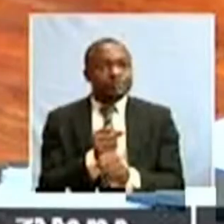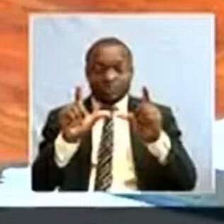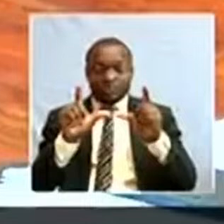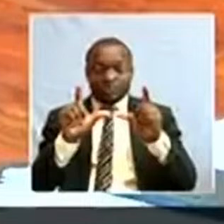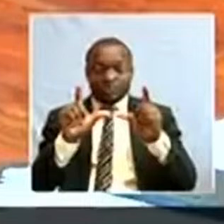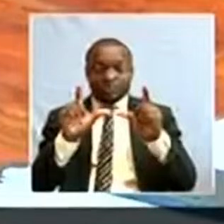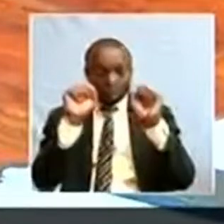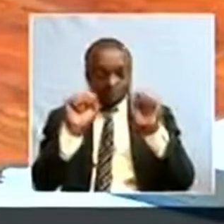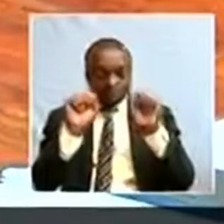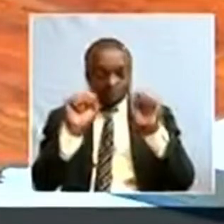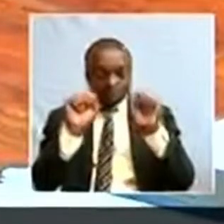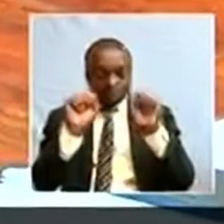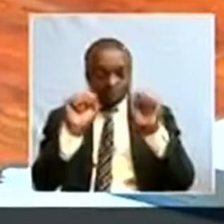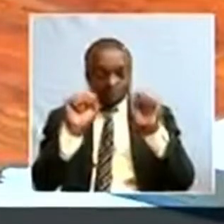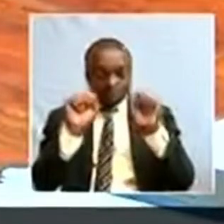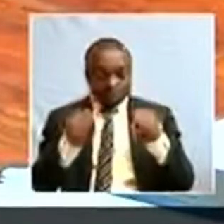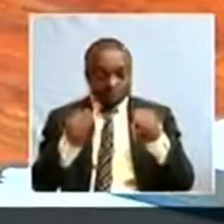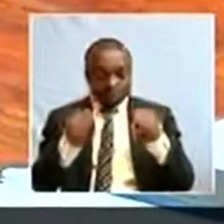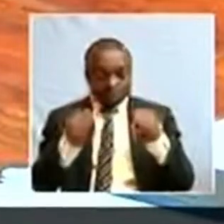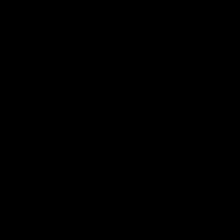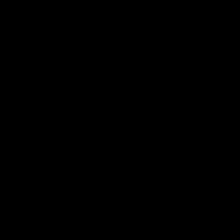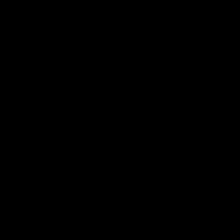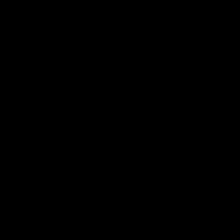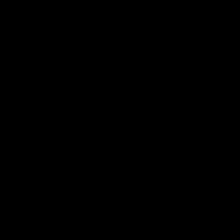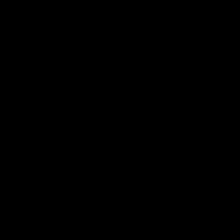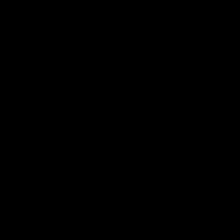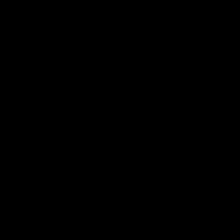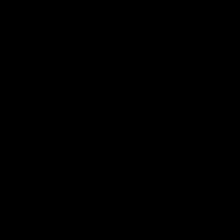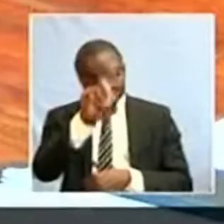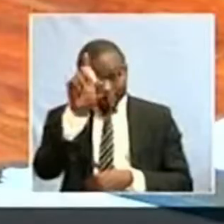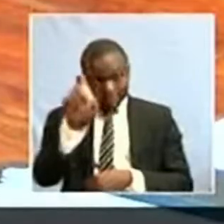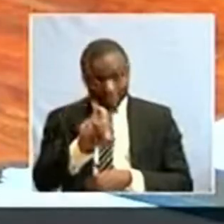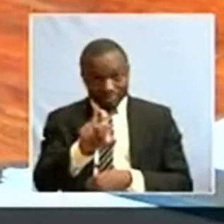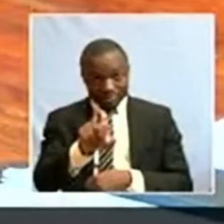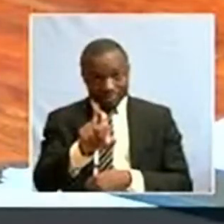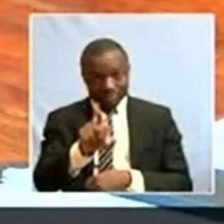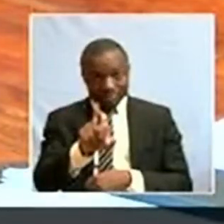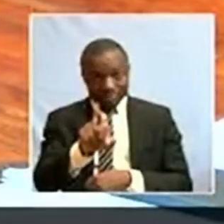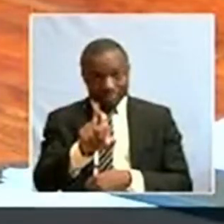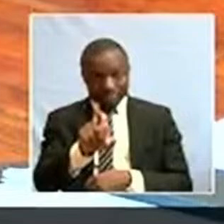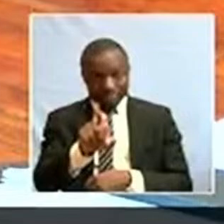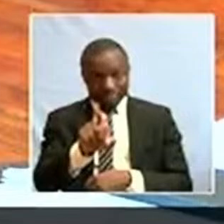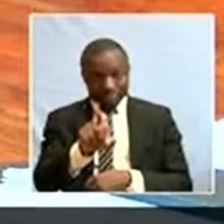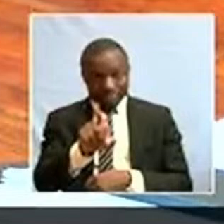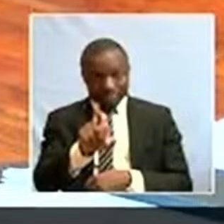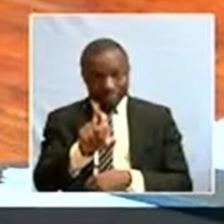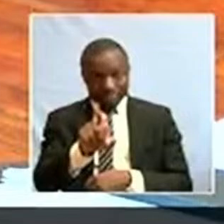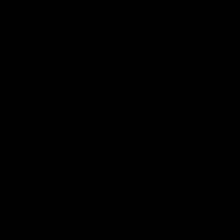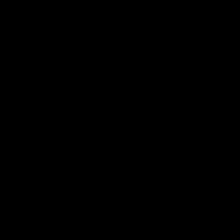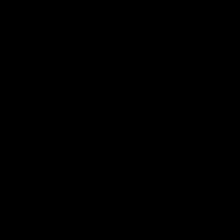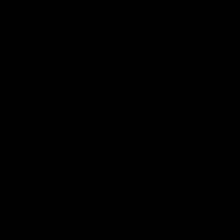You might want to three in a more brief